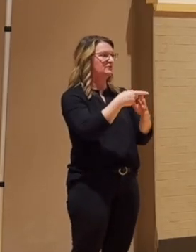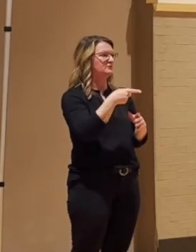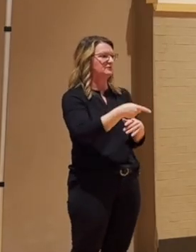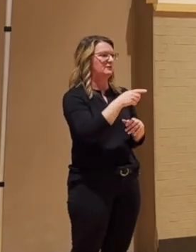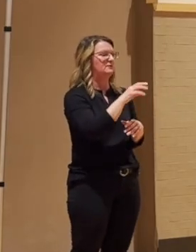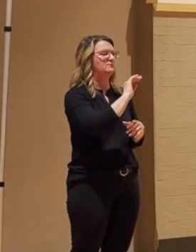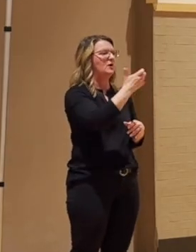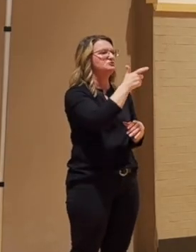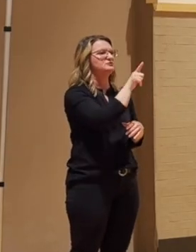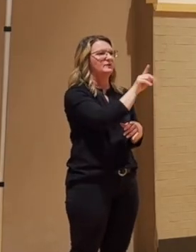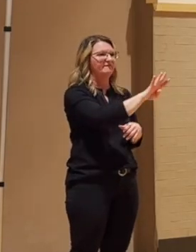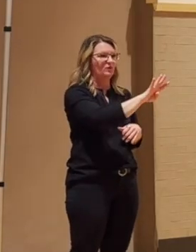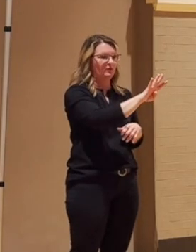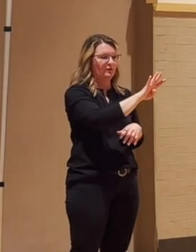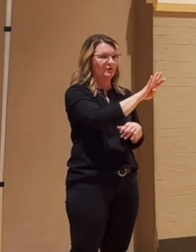March of 2024.